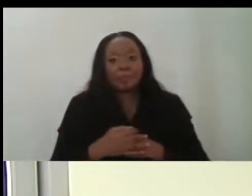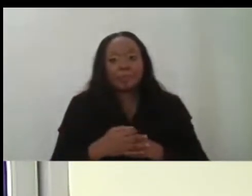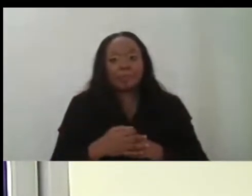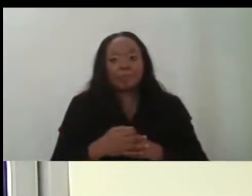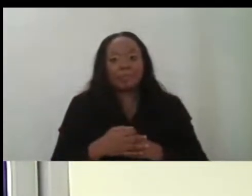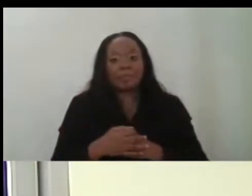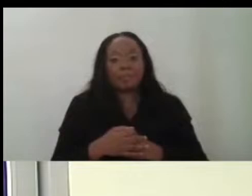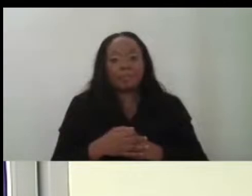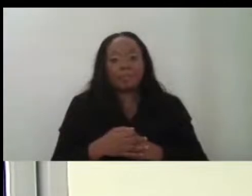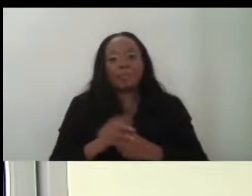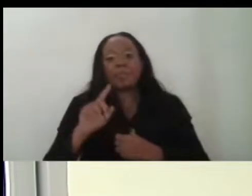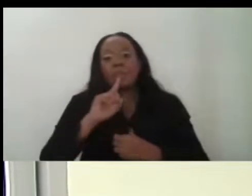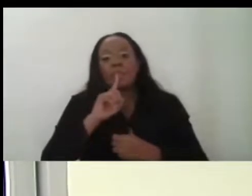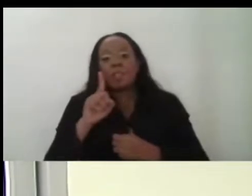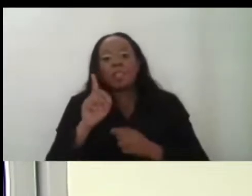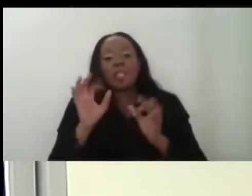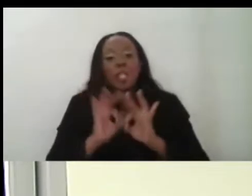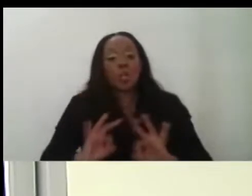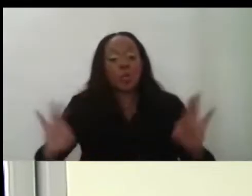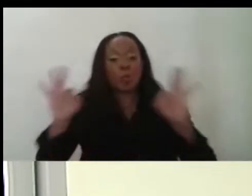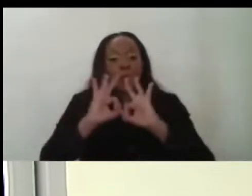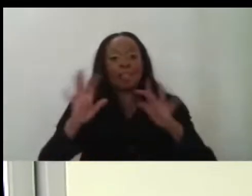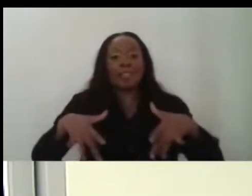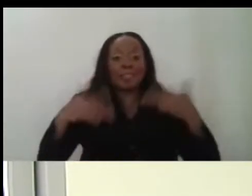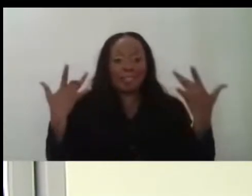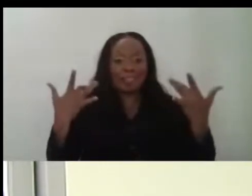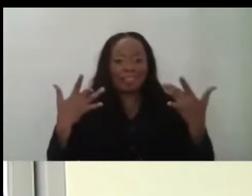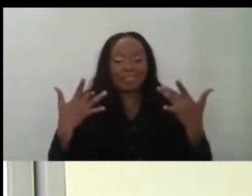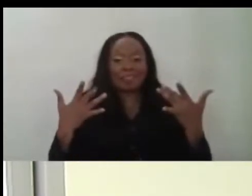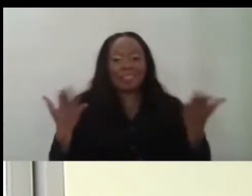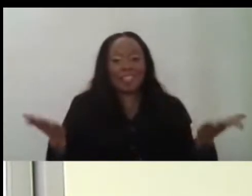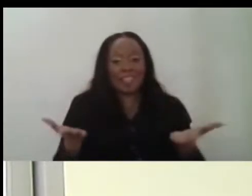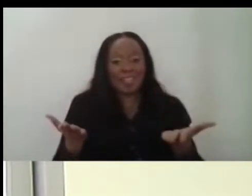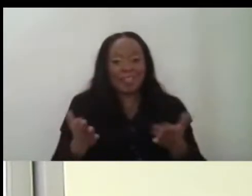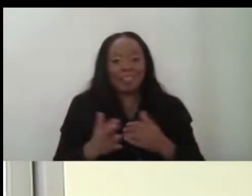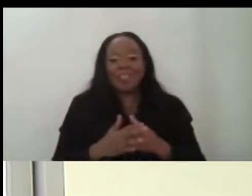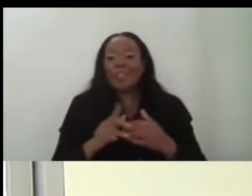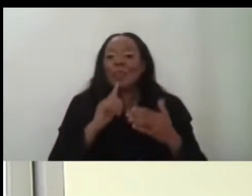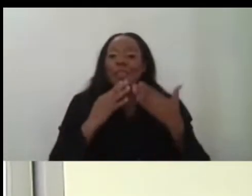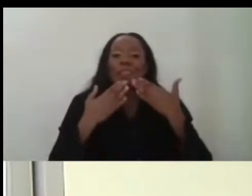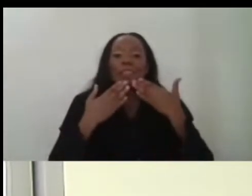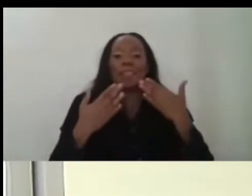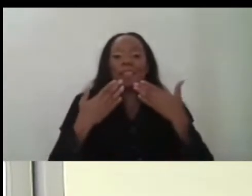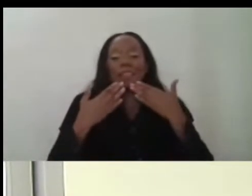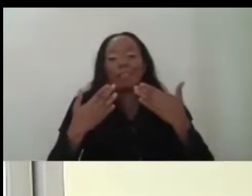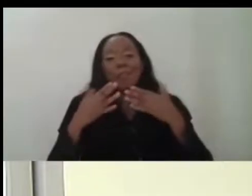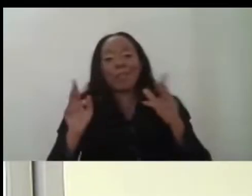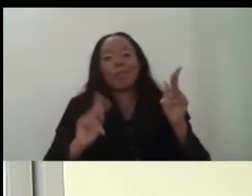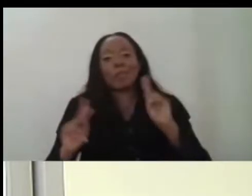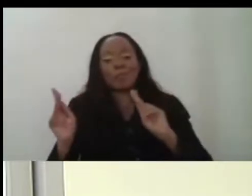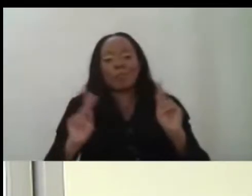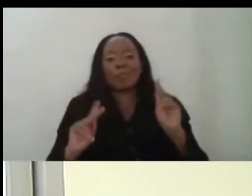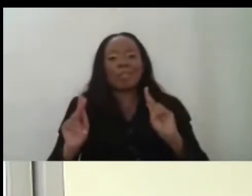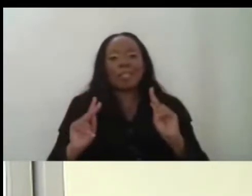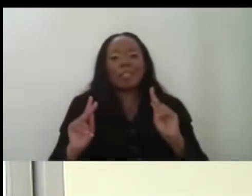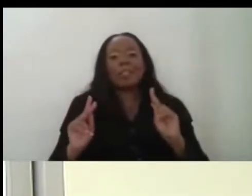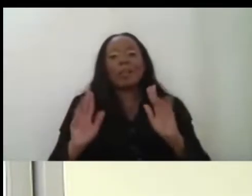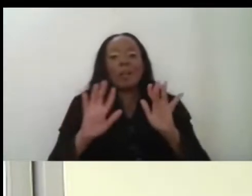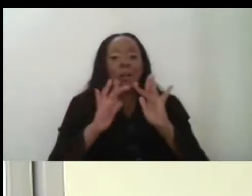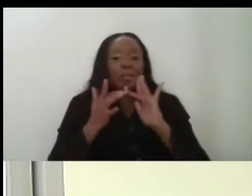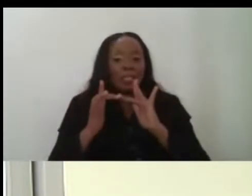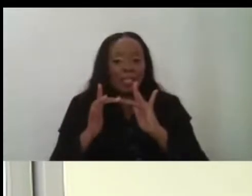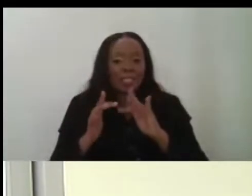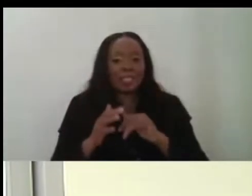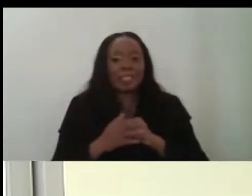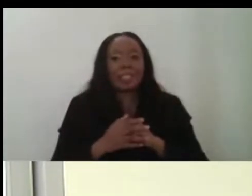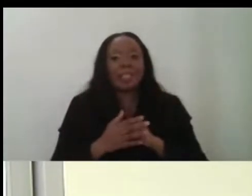very important event to attend. We are grateful for those persons who would have been tuned in online via our